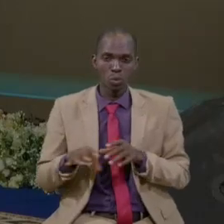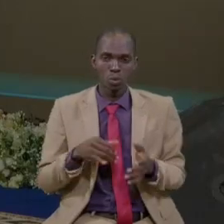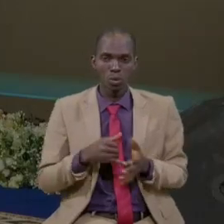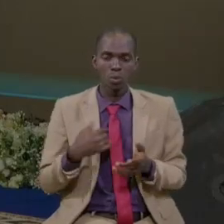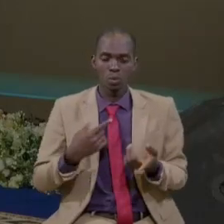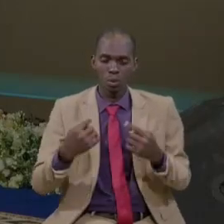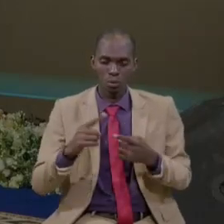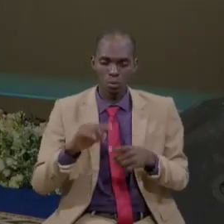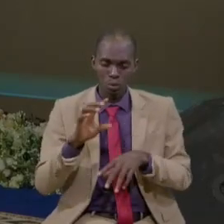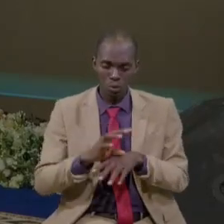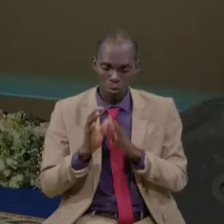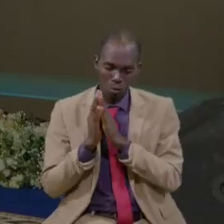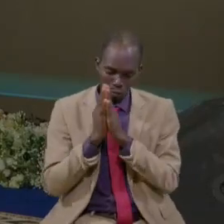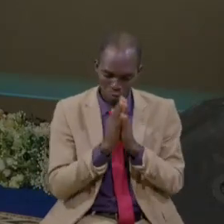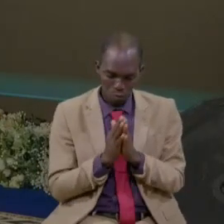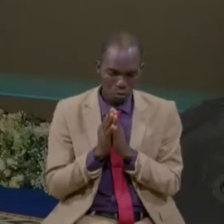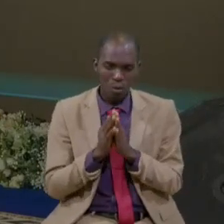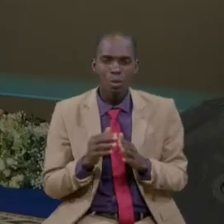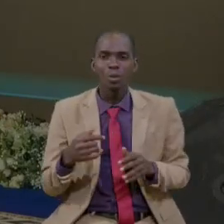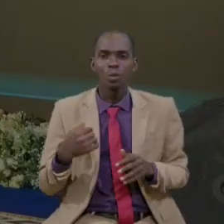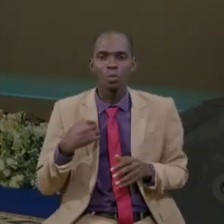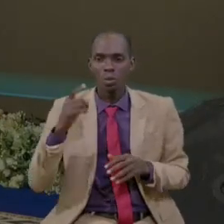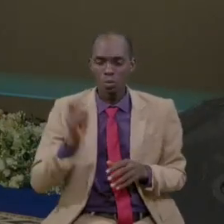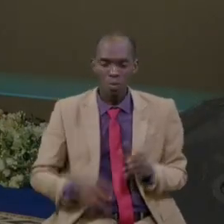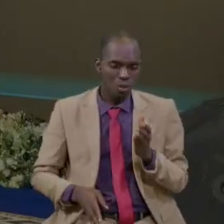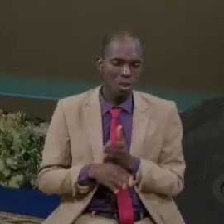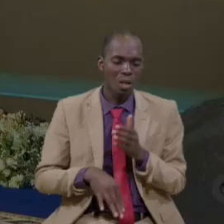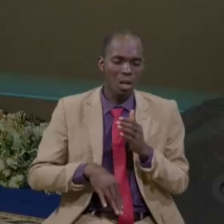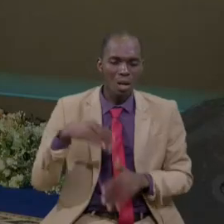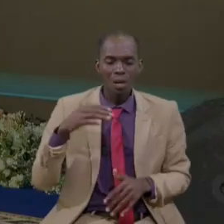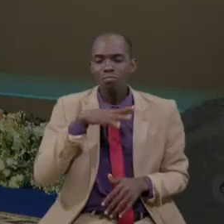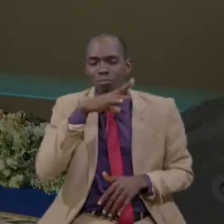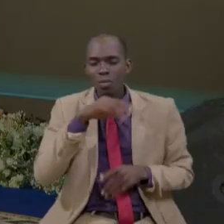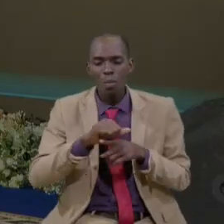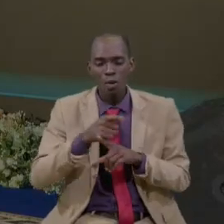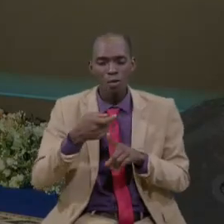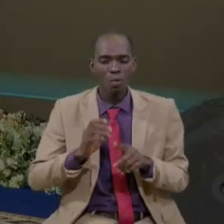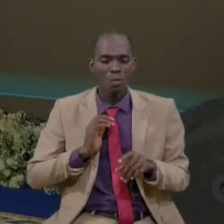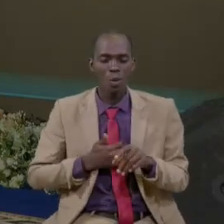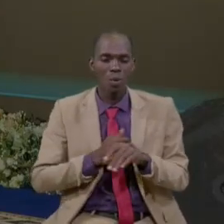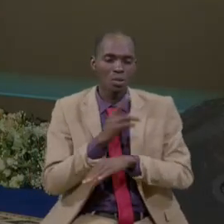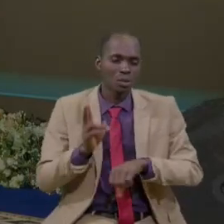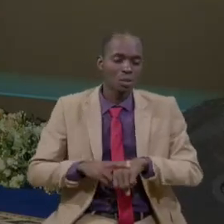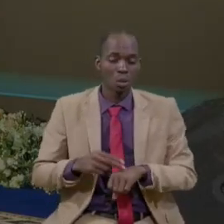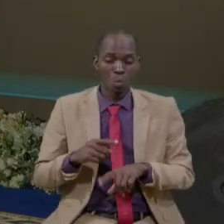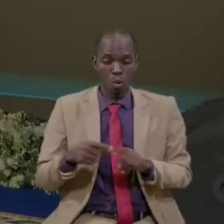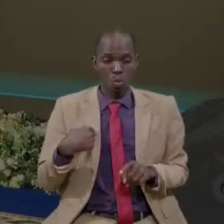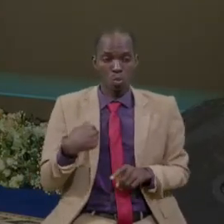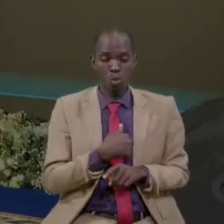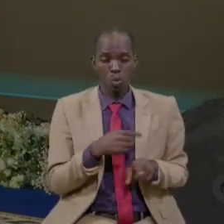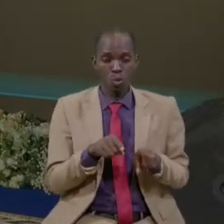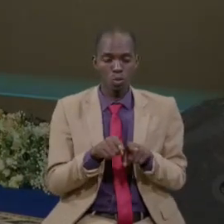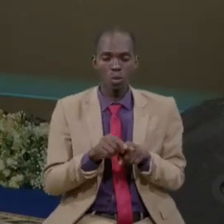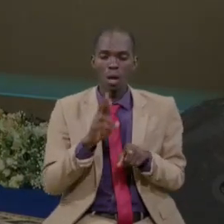we are all doing it and we come to job praying, we will stamp out corruption from our nation.